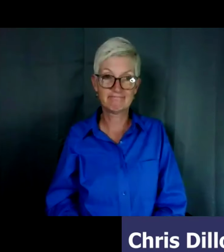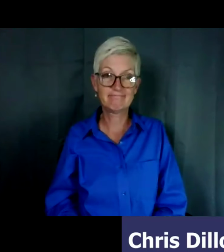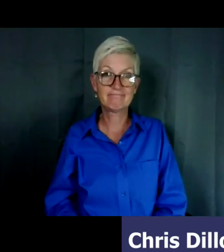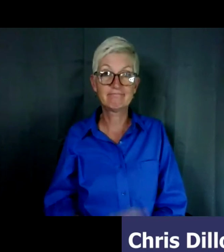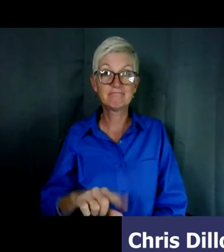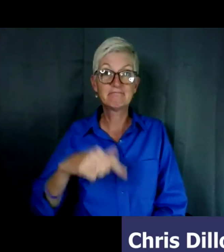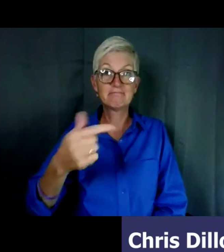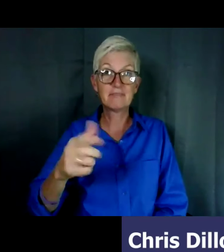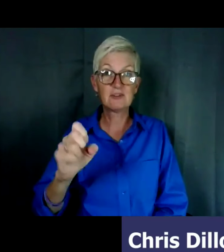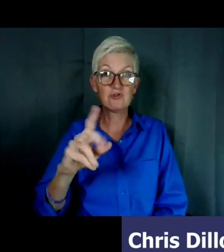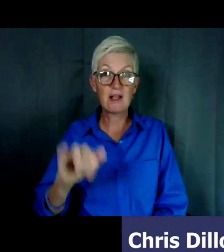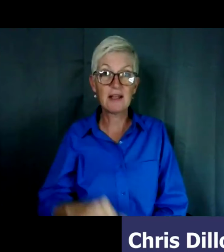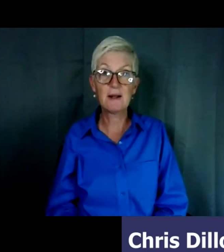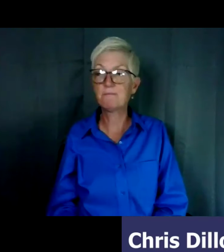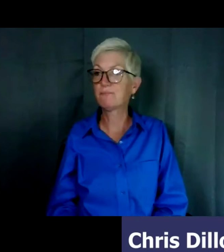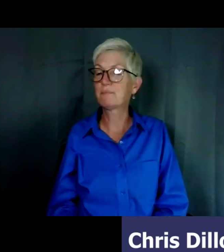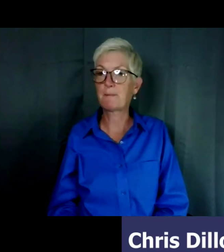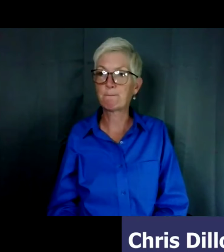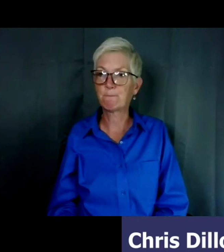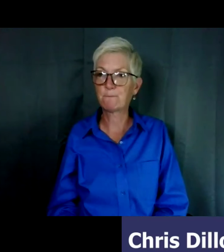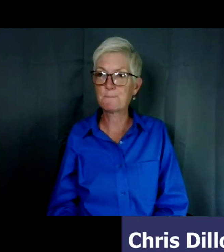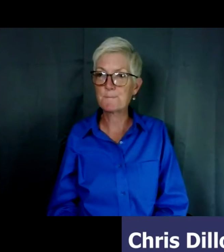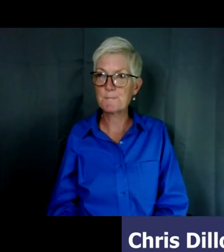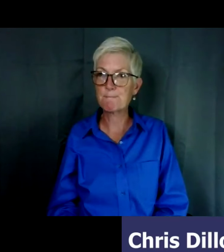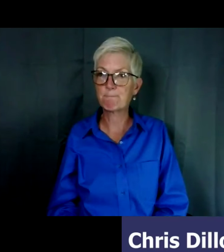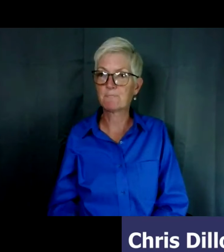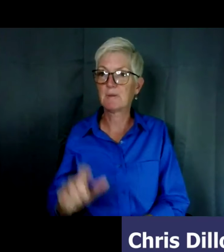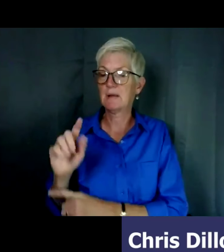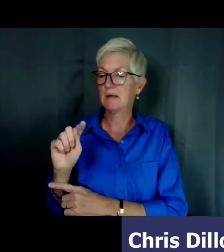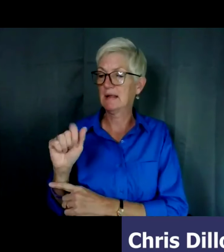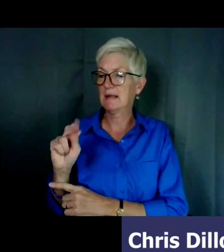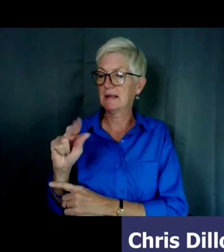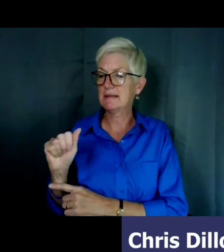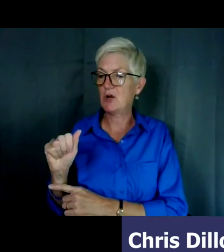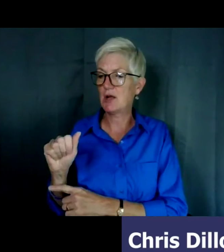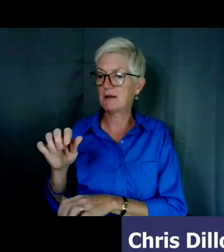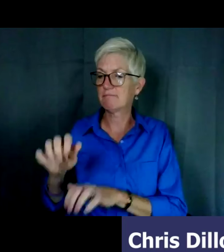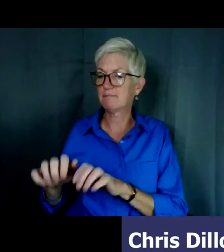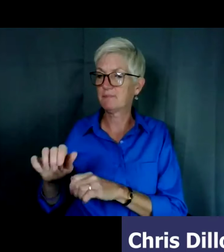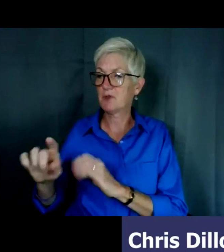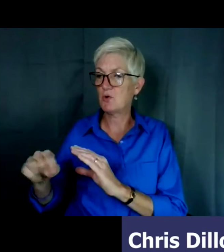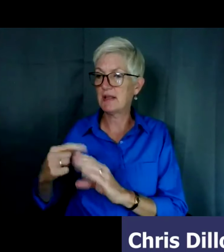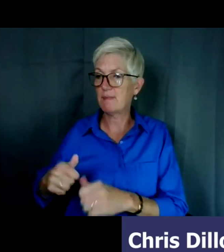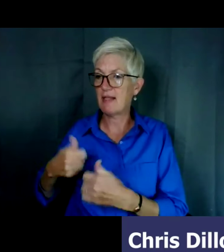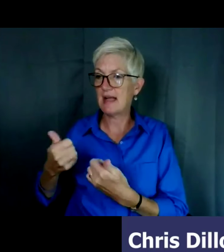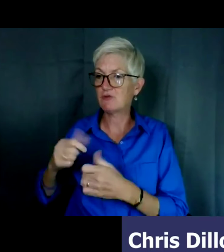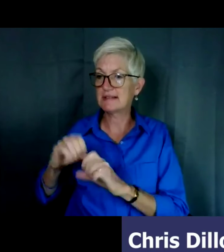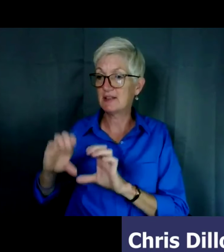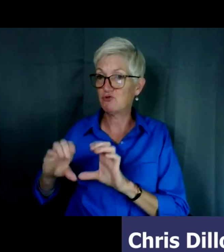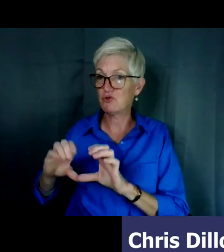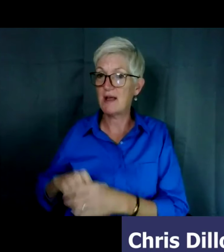Shelley? Well, we have Tara dropped your email address in the